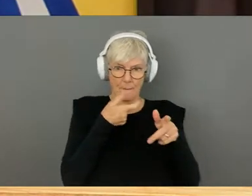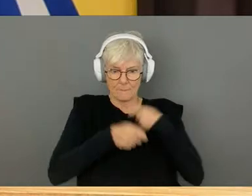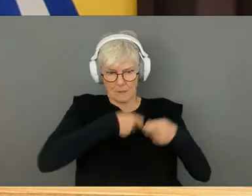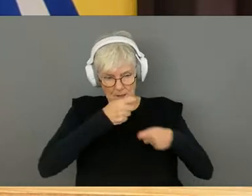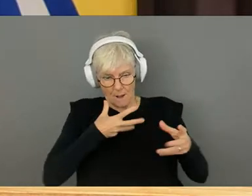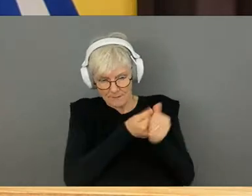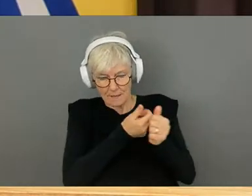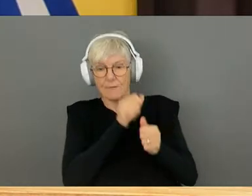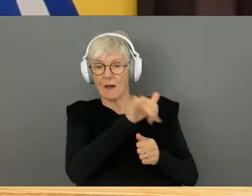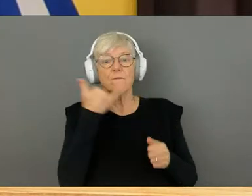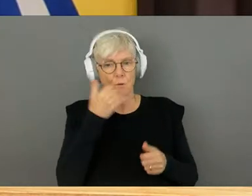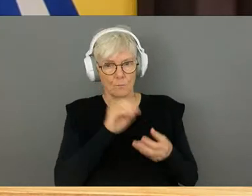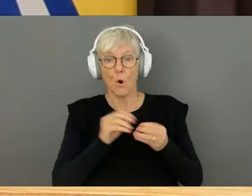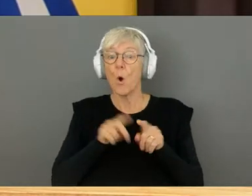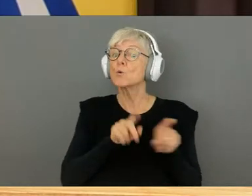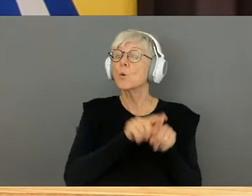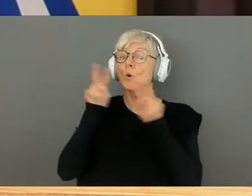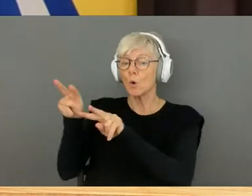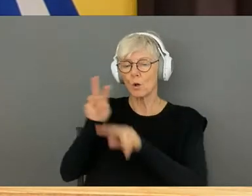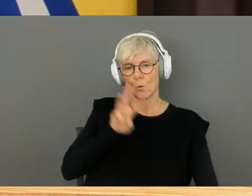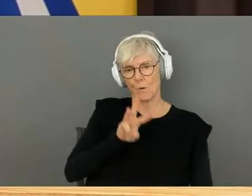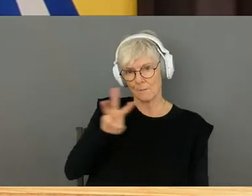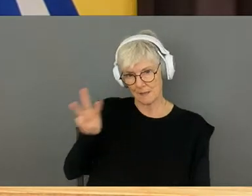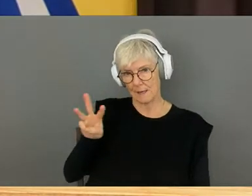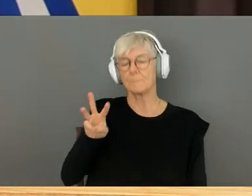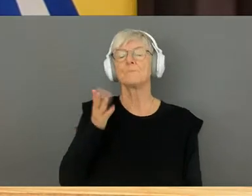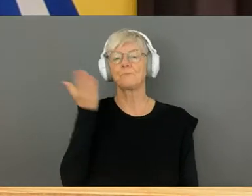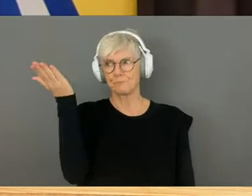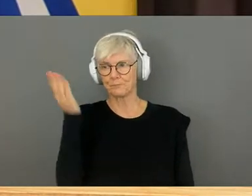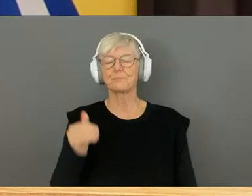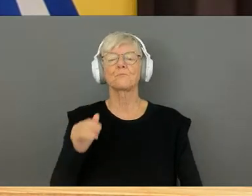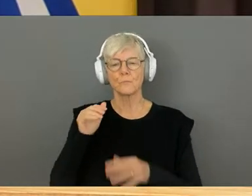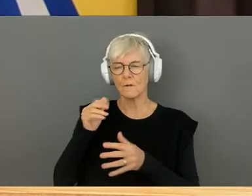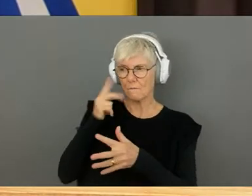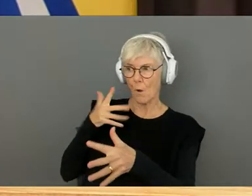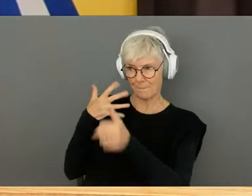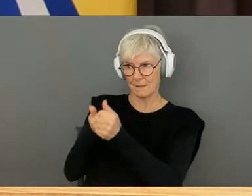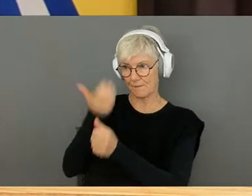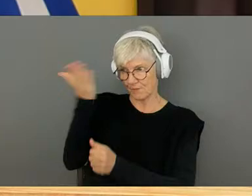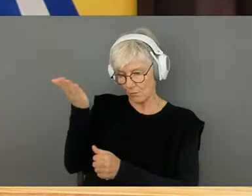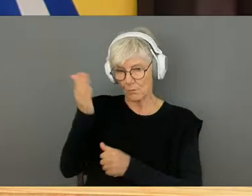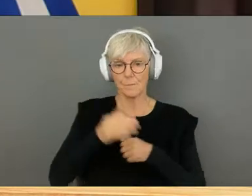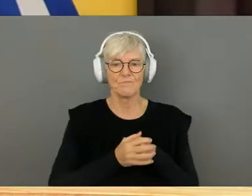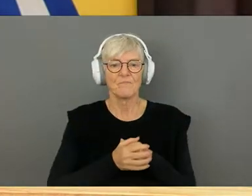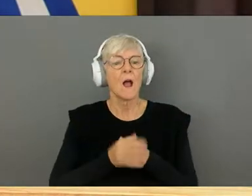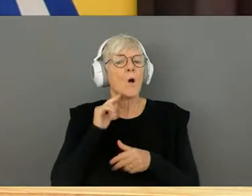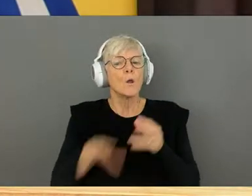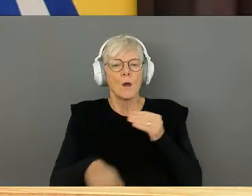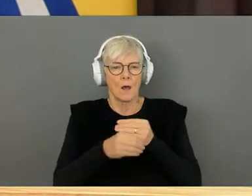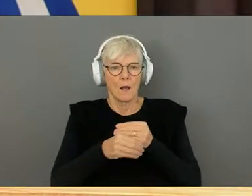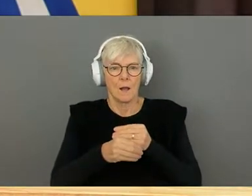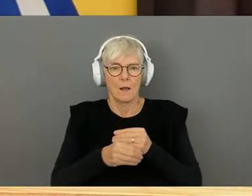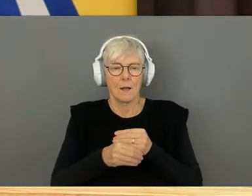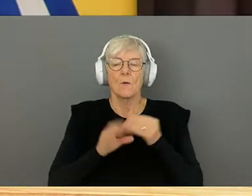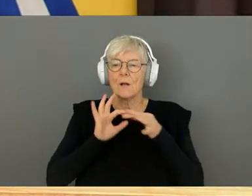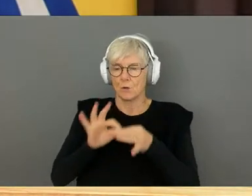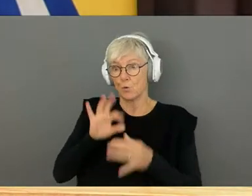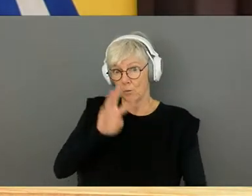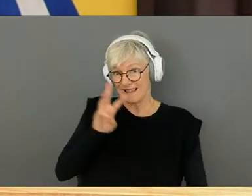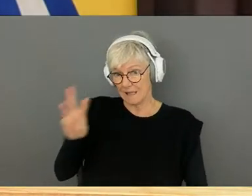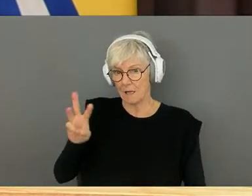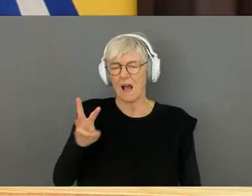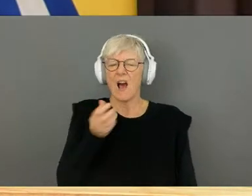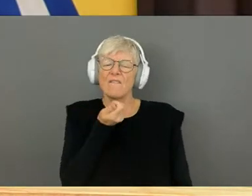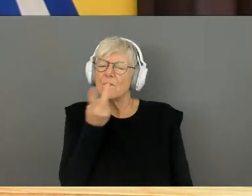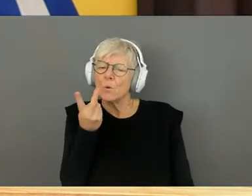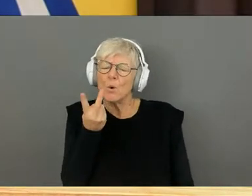look at our website. I also just wanted to mention, as it relates to the website, we are having some technical difficulties with